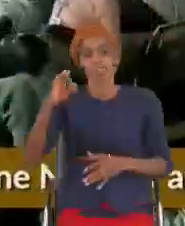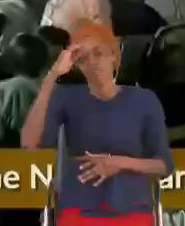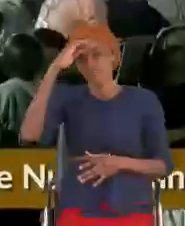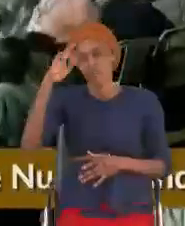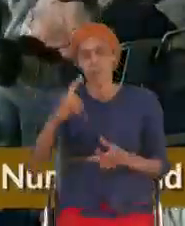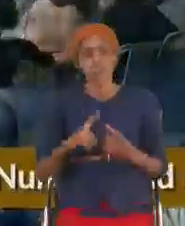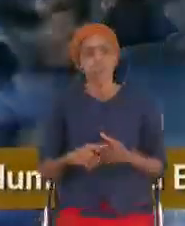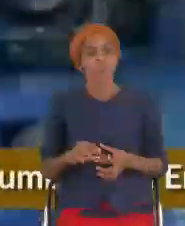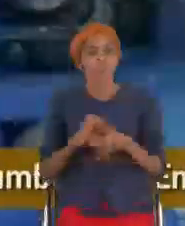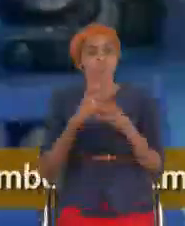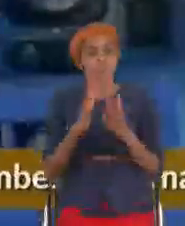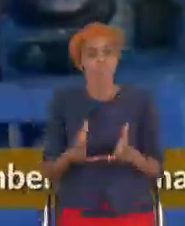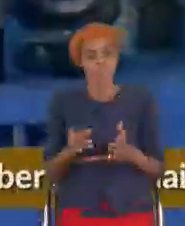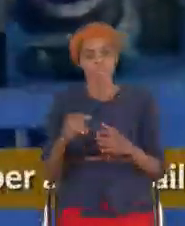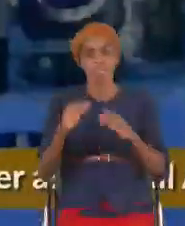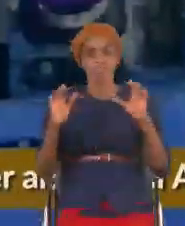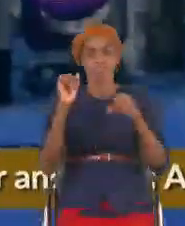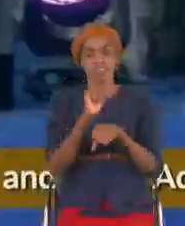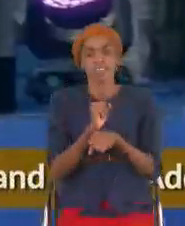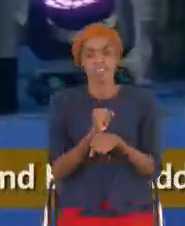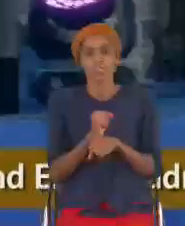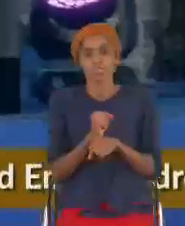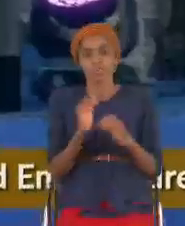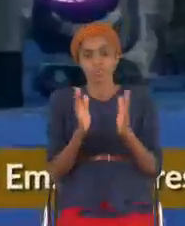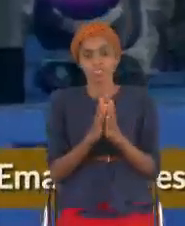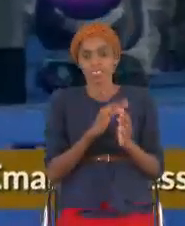release the miracle prayer and set us free.